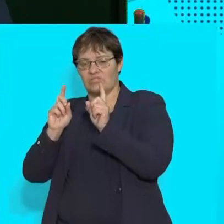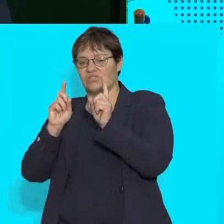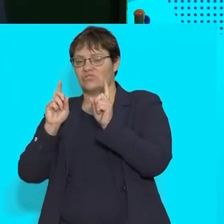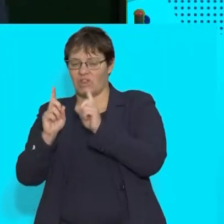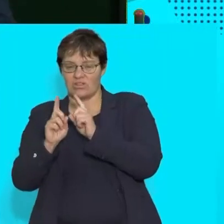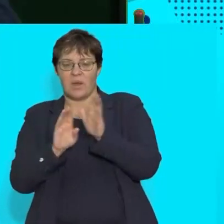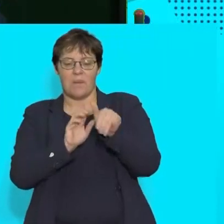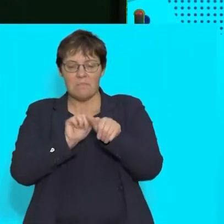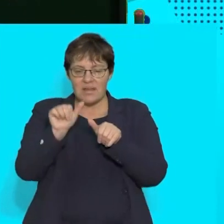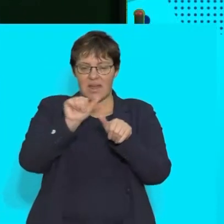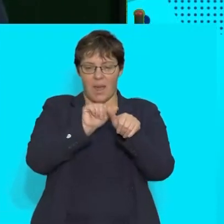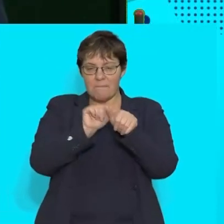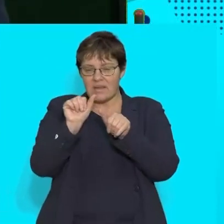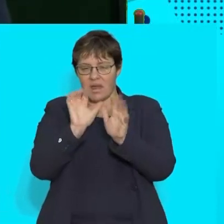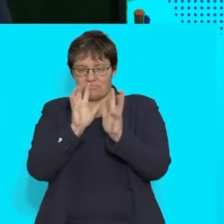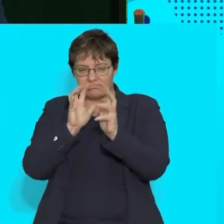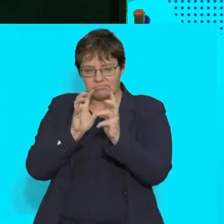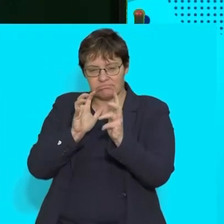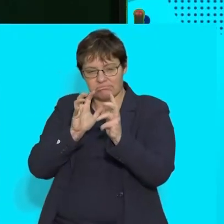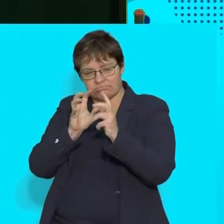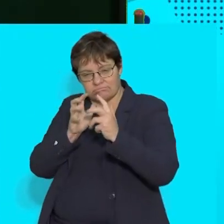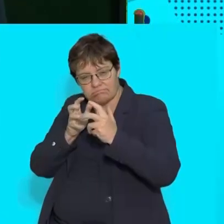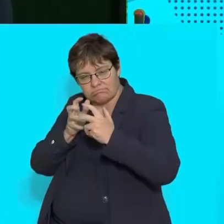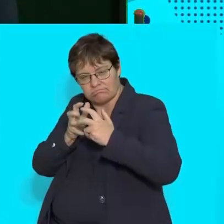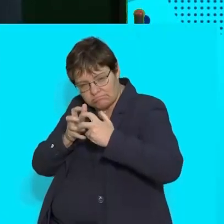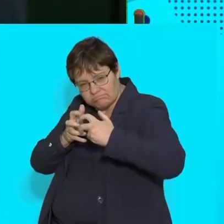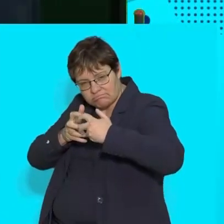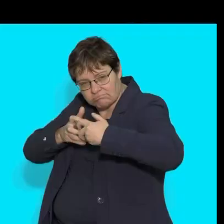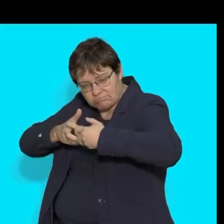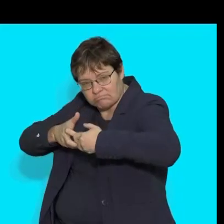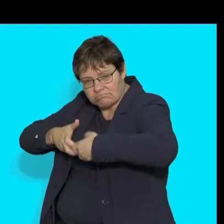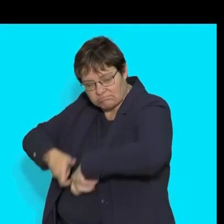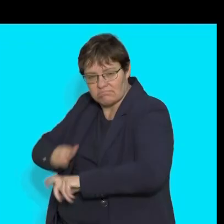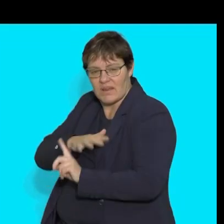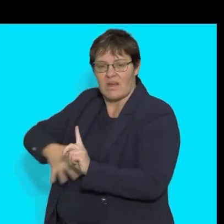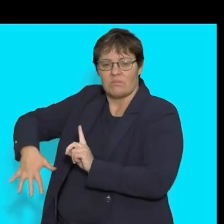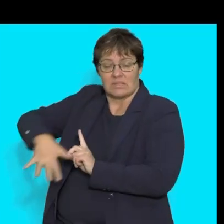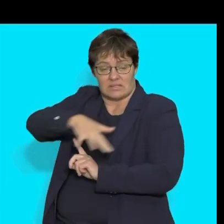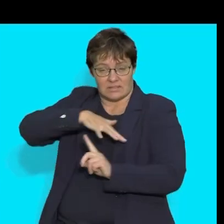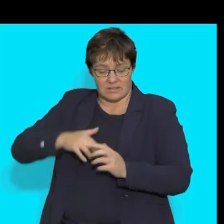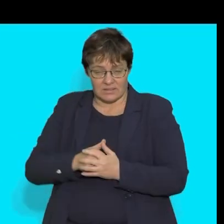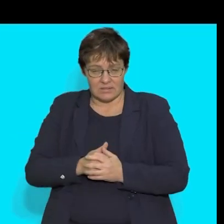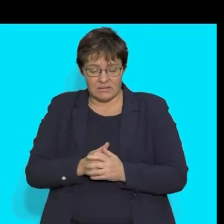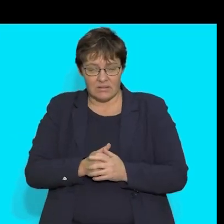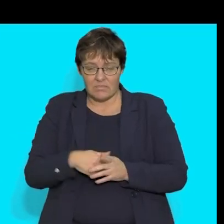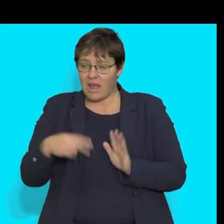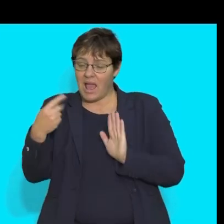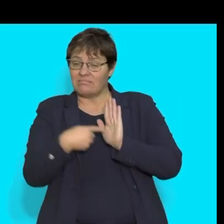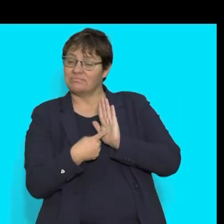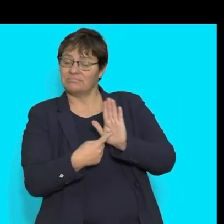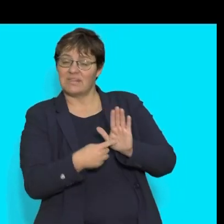becoming better, suited to the environment. And so essentially we need to recognize that in this simple illustration,